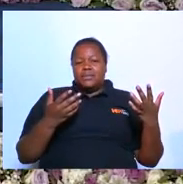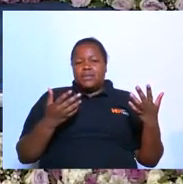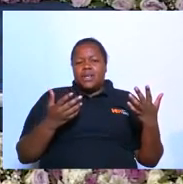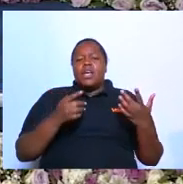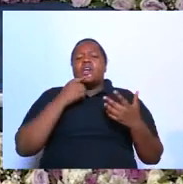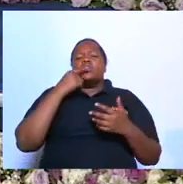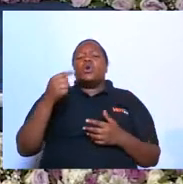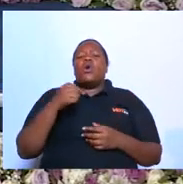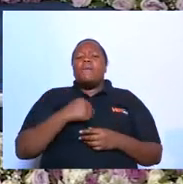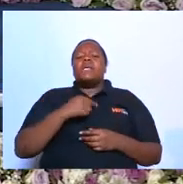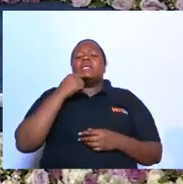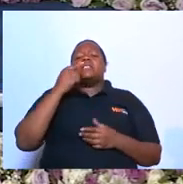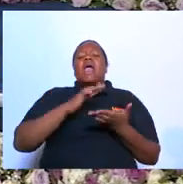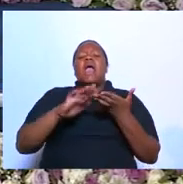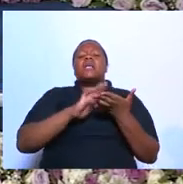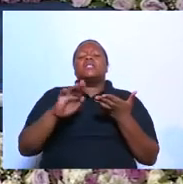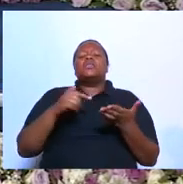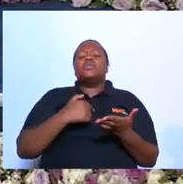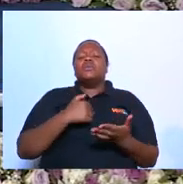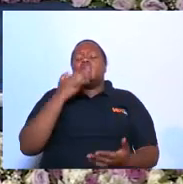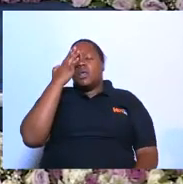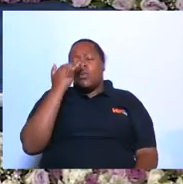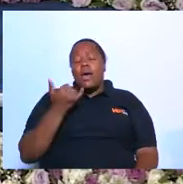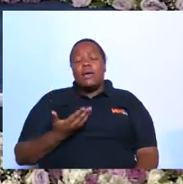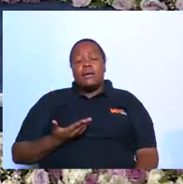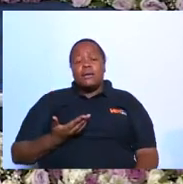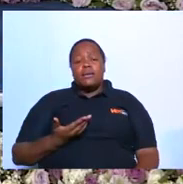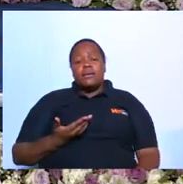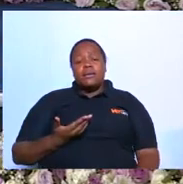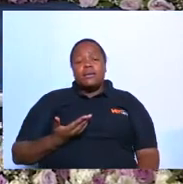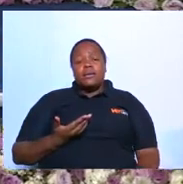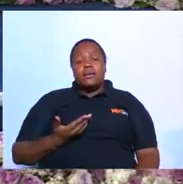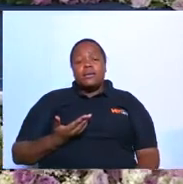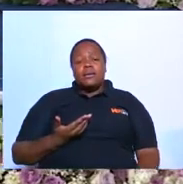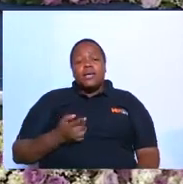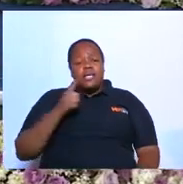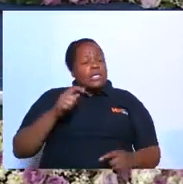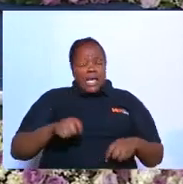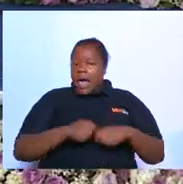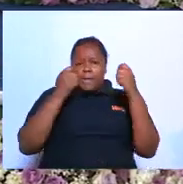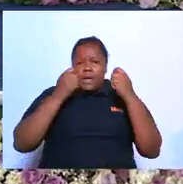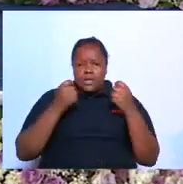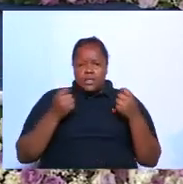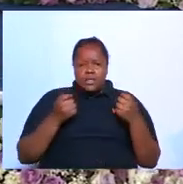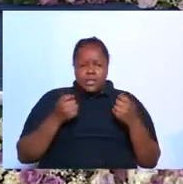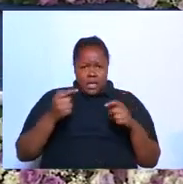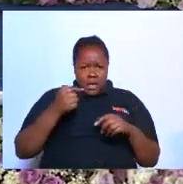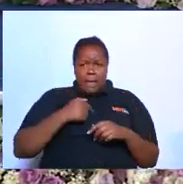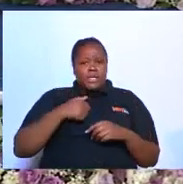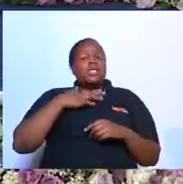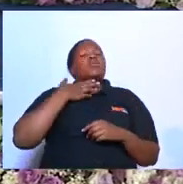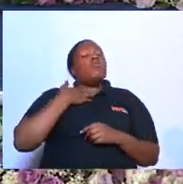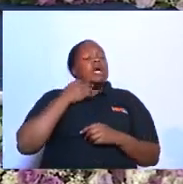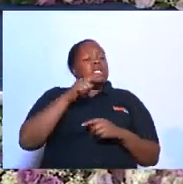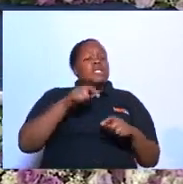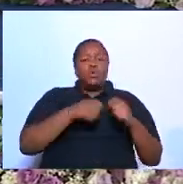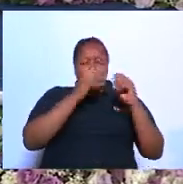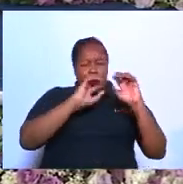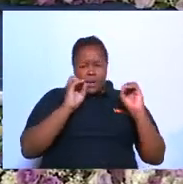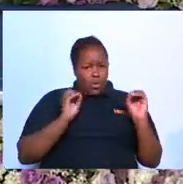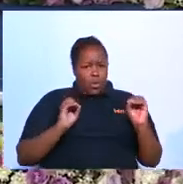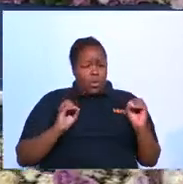why should I say excuse me and something it just happened I never intended